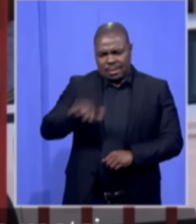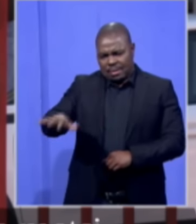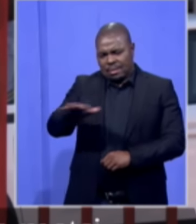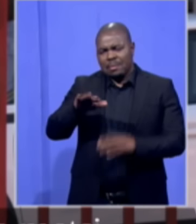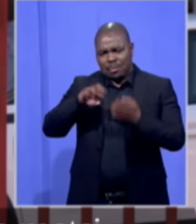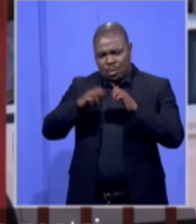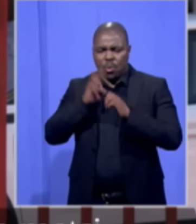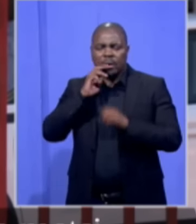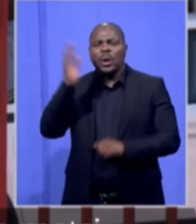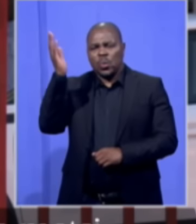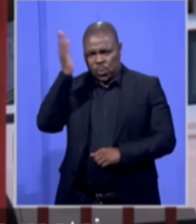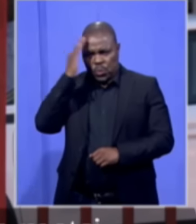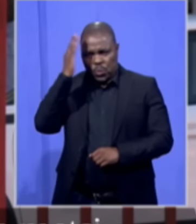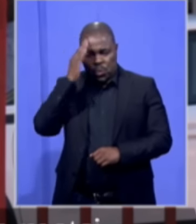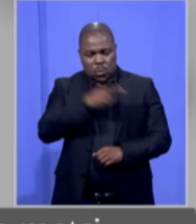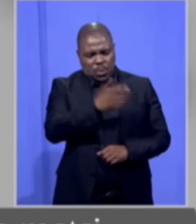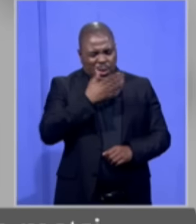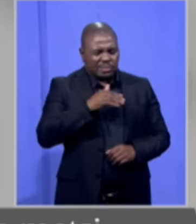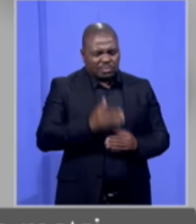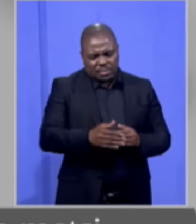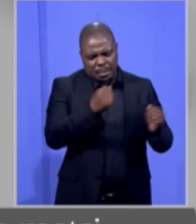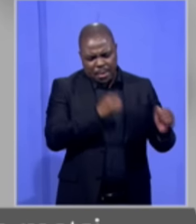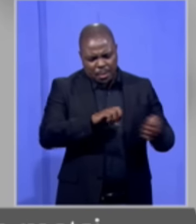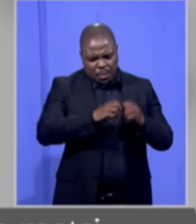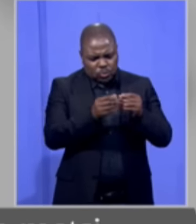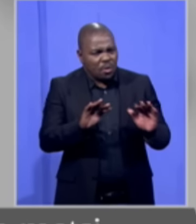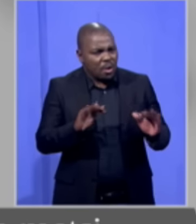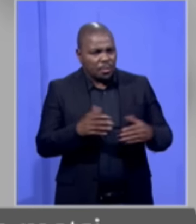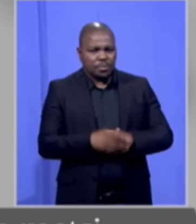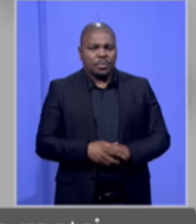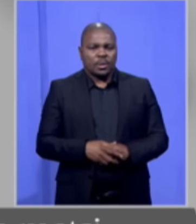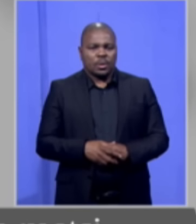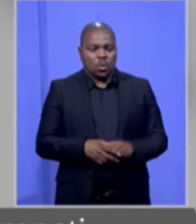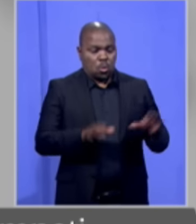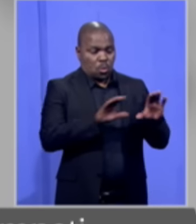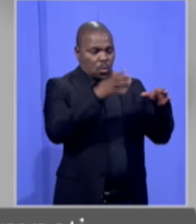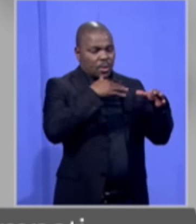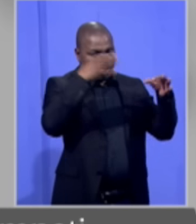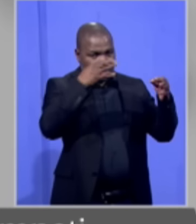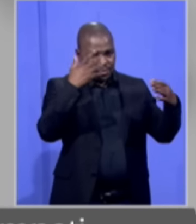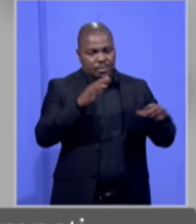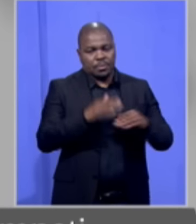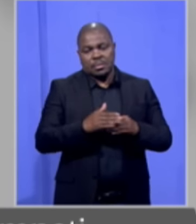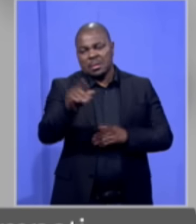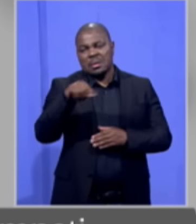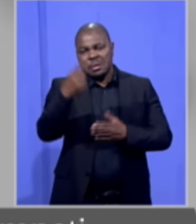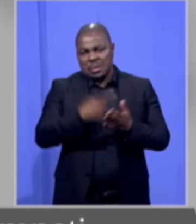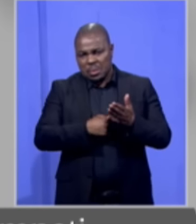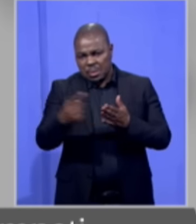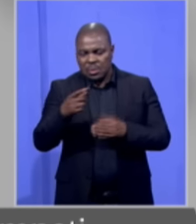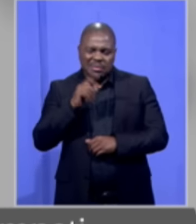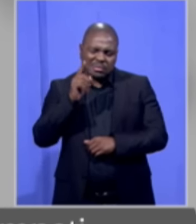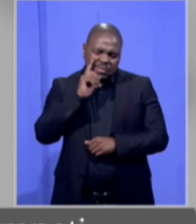metsi mme o batla tharabololo ya leruri. Kopanya le setlhopha sa rona re dumelane gore ke tla re mo bekeng e tlang ba bone